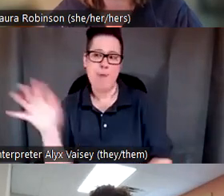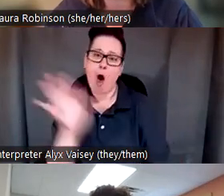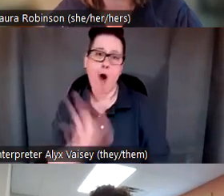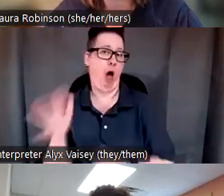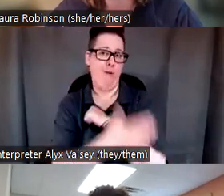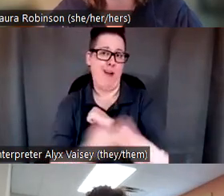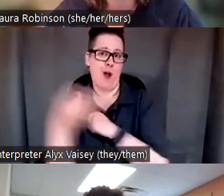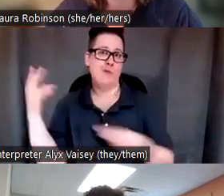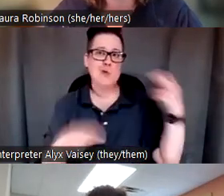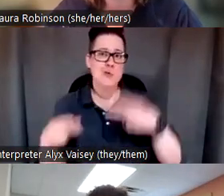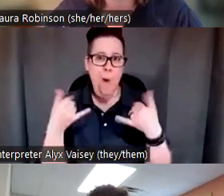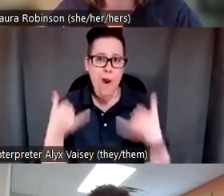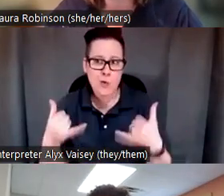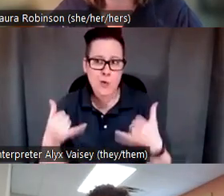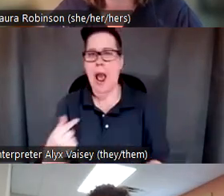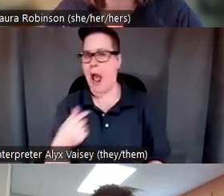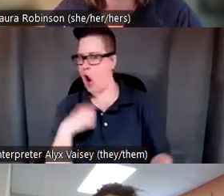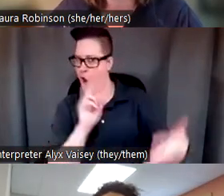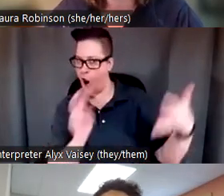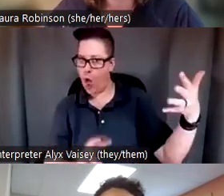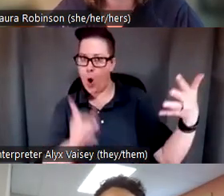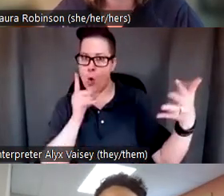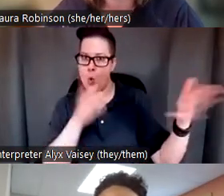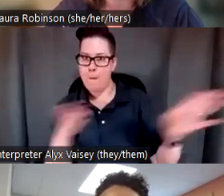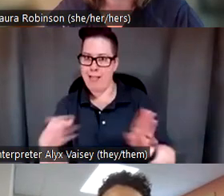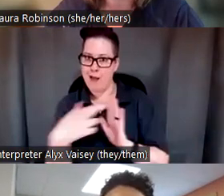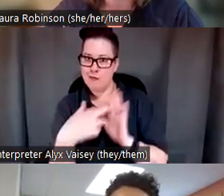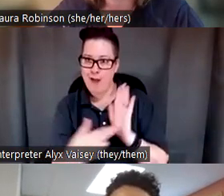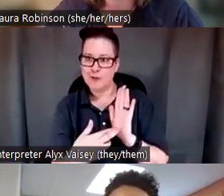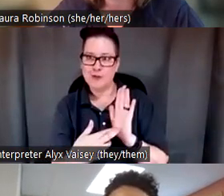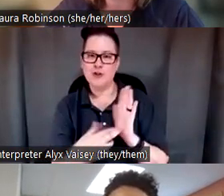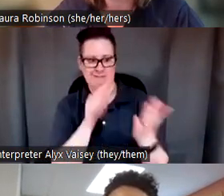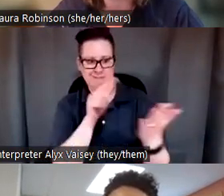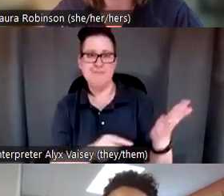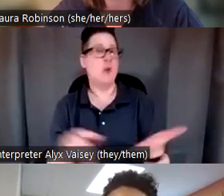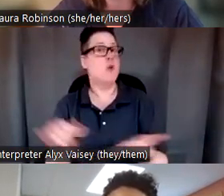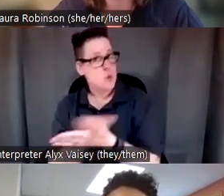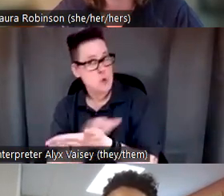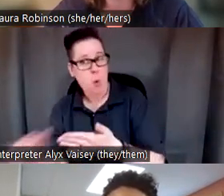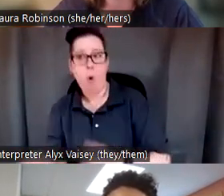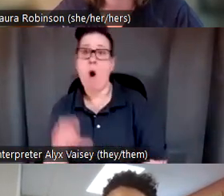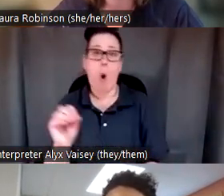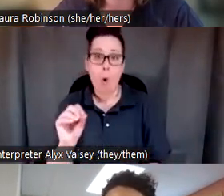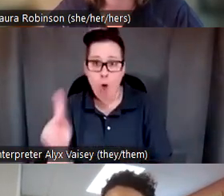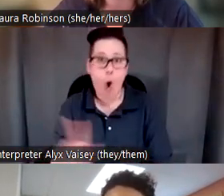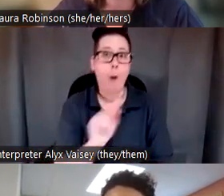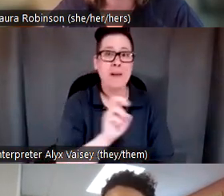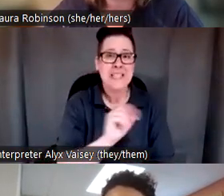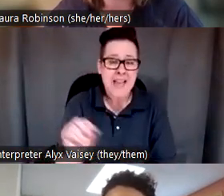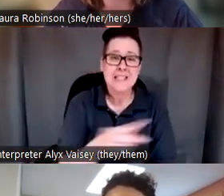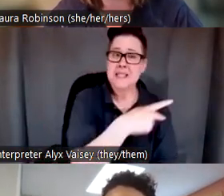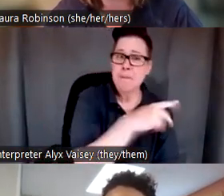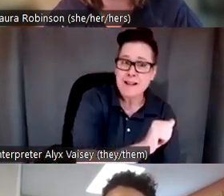joining us today. I scanned the attendance list or registration list. We have people from New York, Oklahoma, Tennessee, and